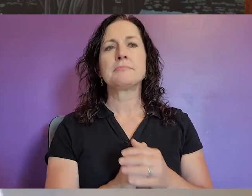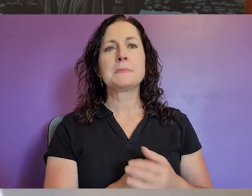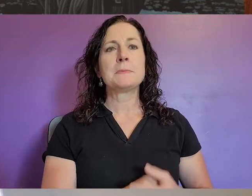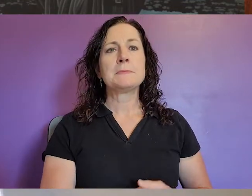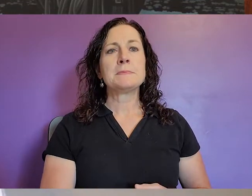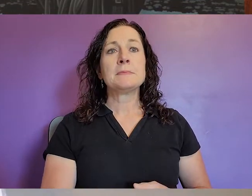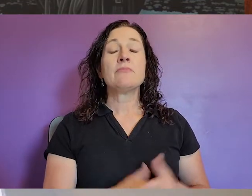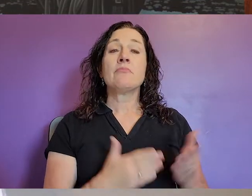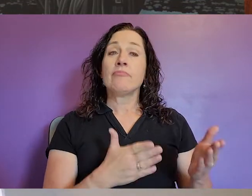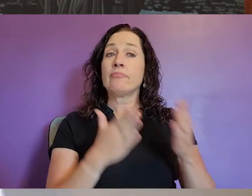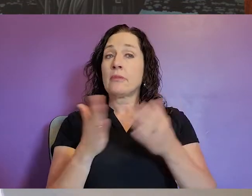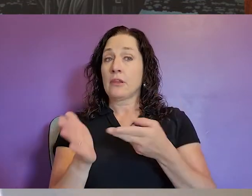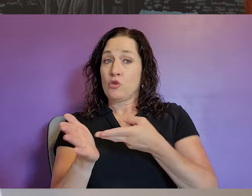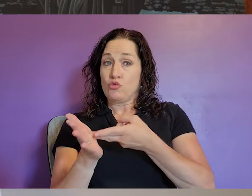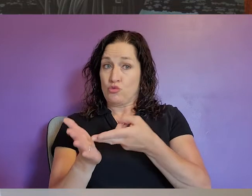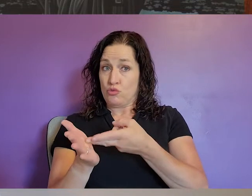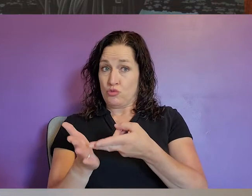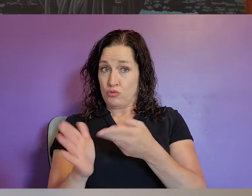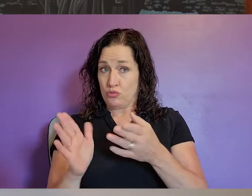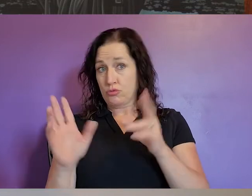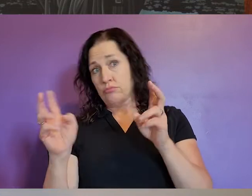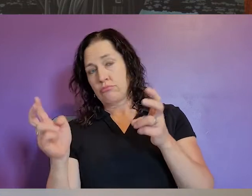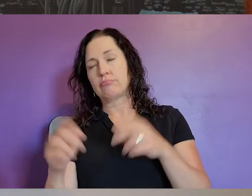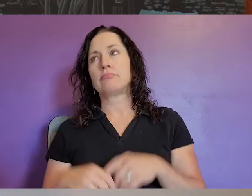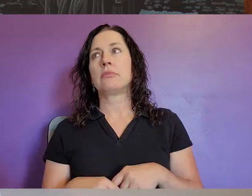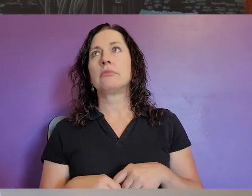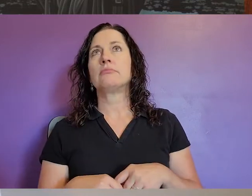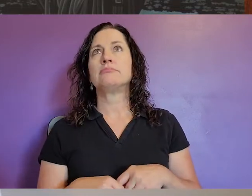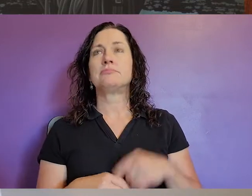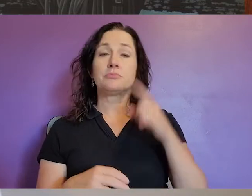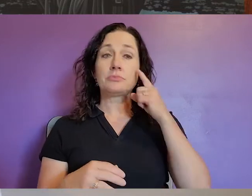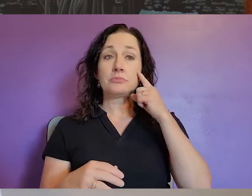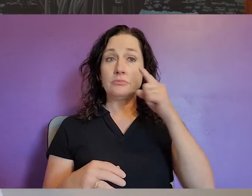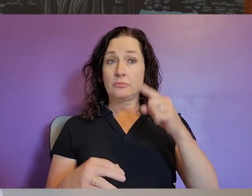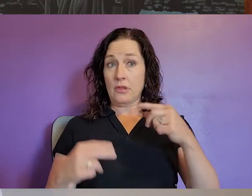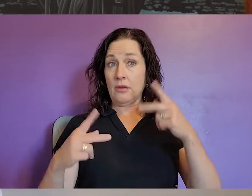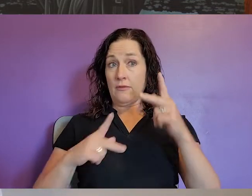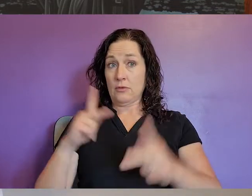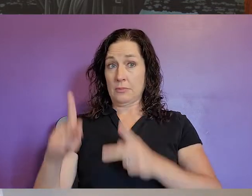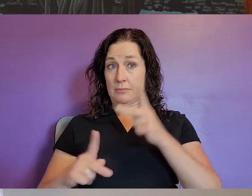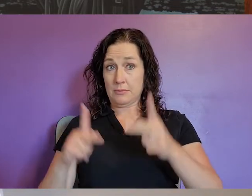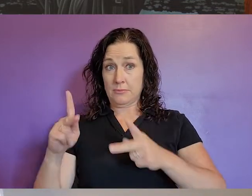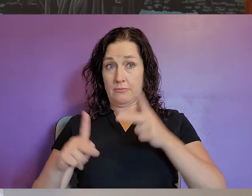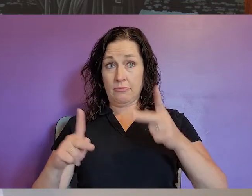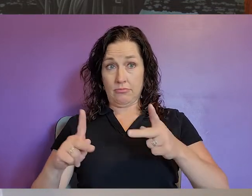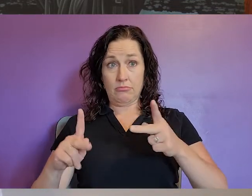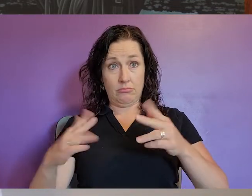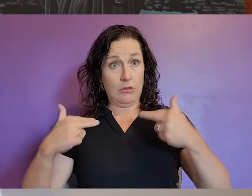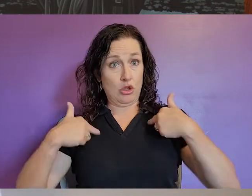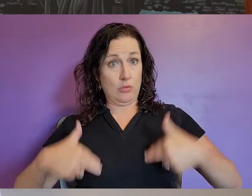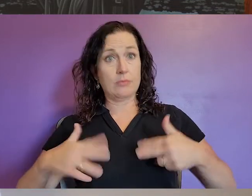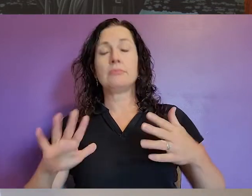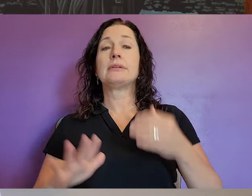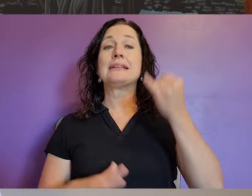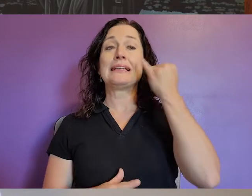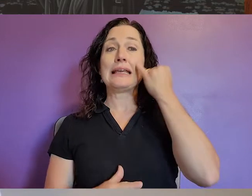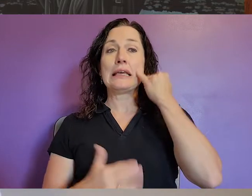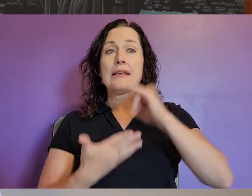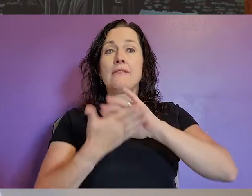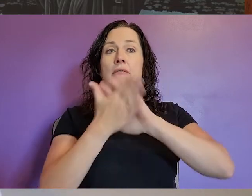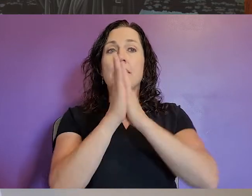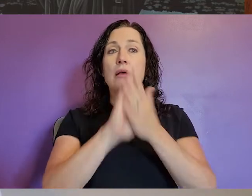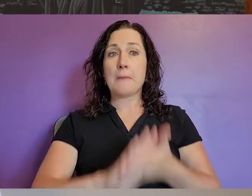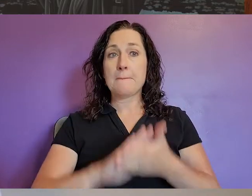There's a truth that for human beings, the more physical,